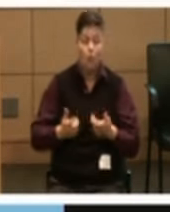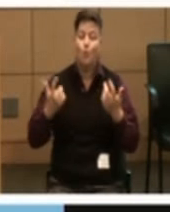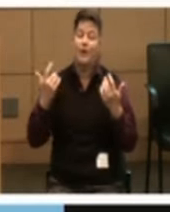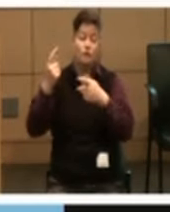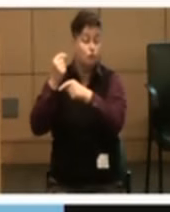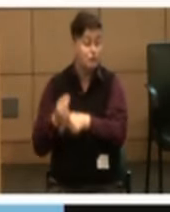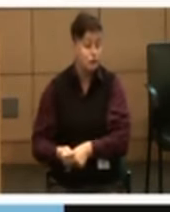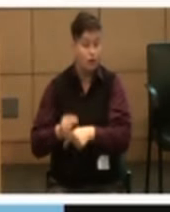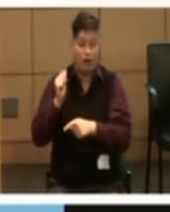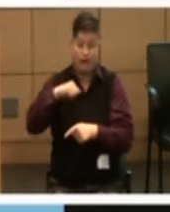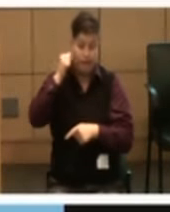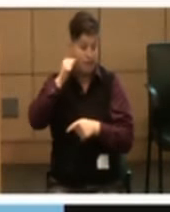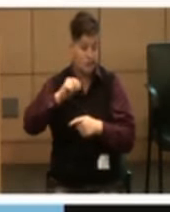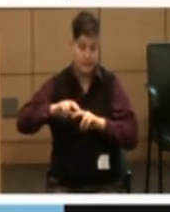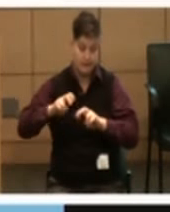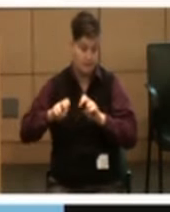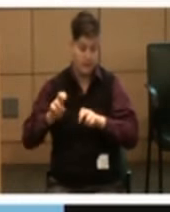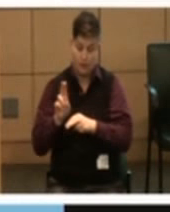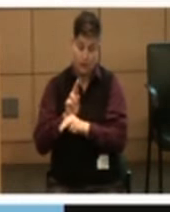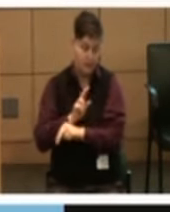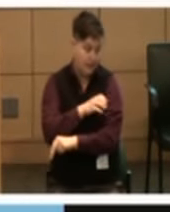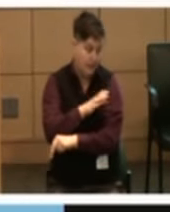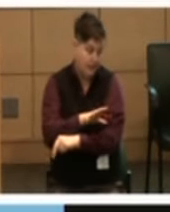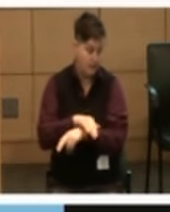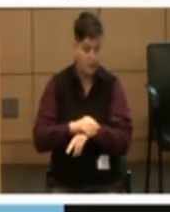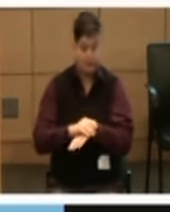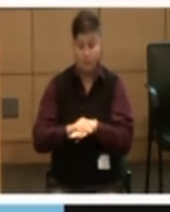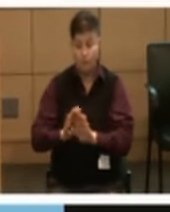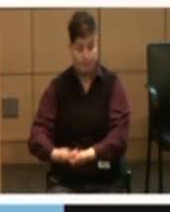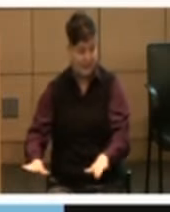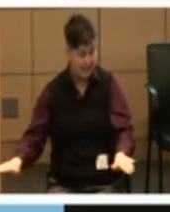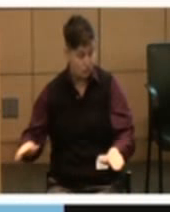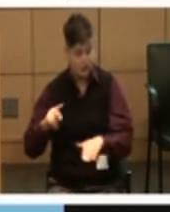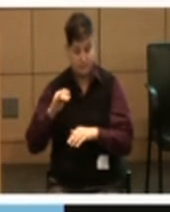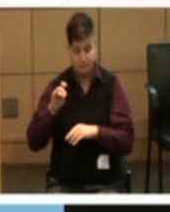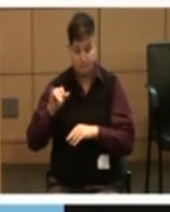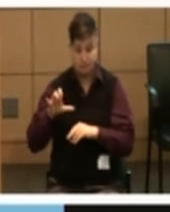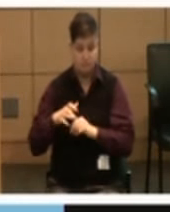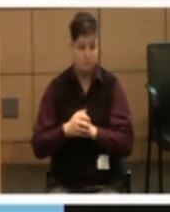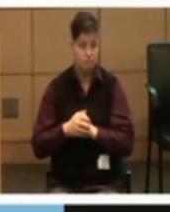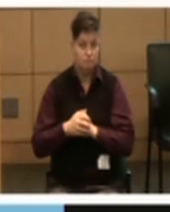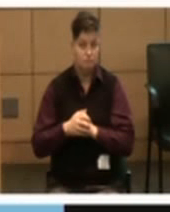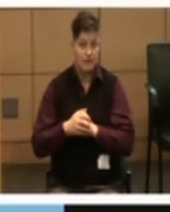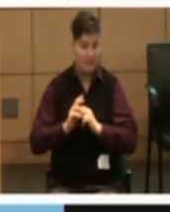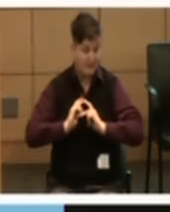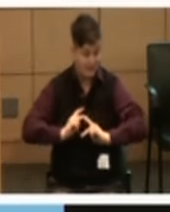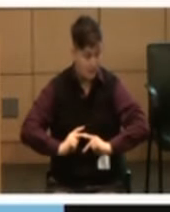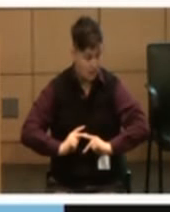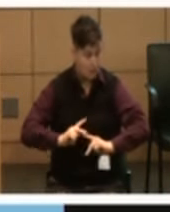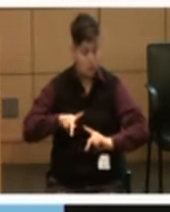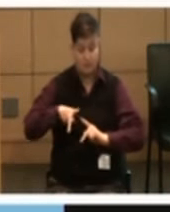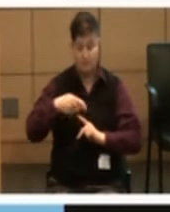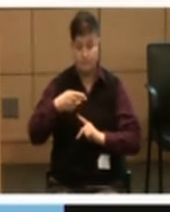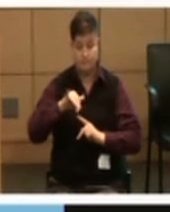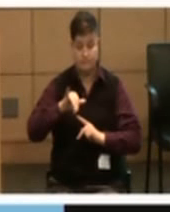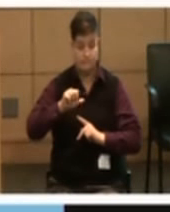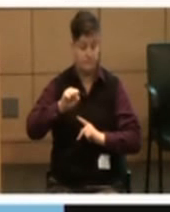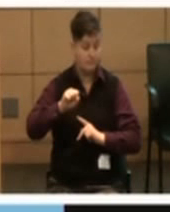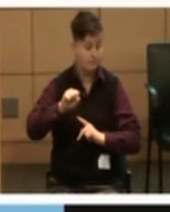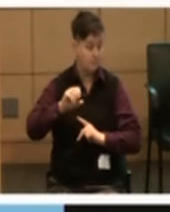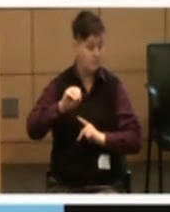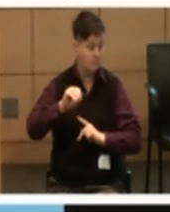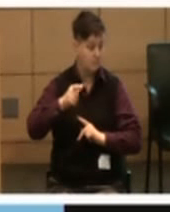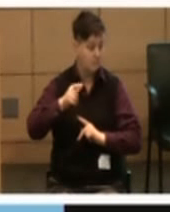assessments that we use in the clinic, and for pediatrics, those might involve physiologic assessments. So examples would